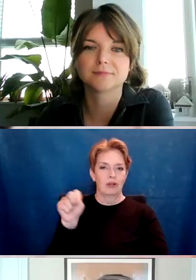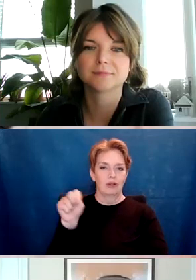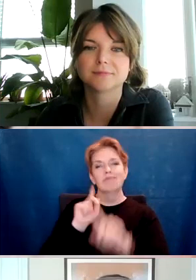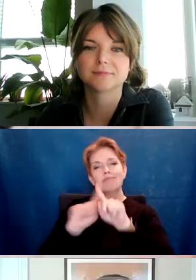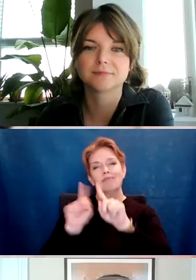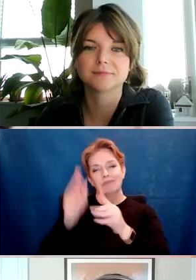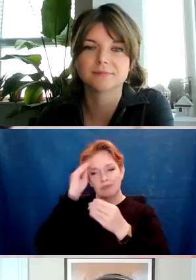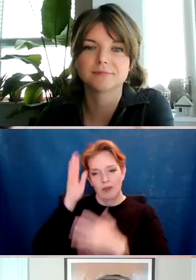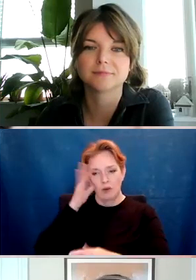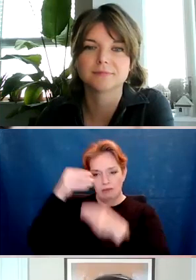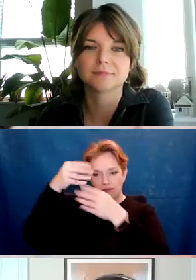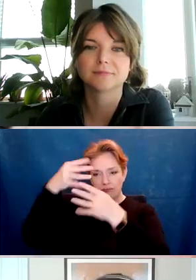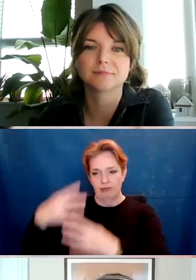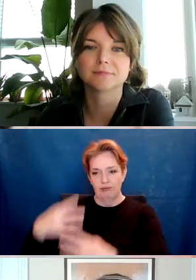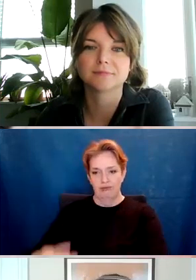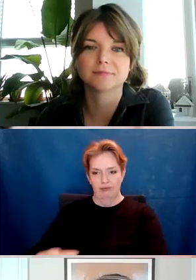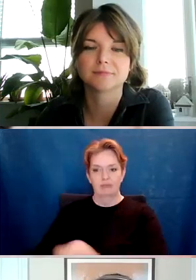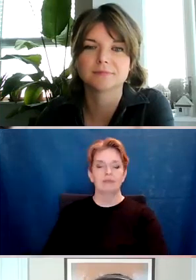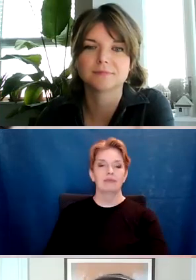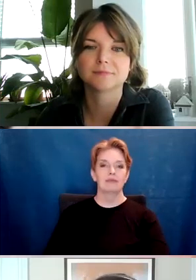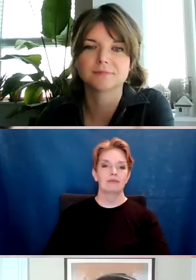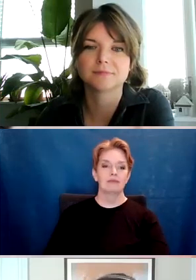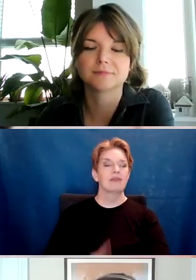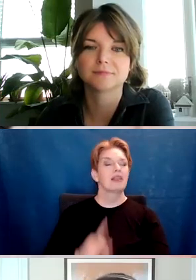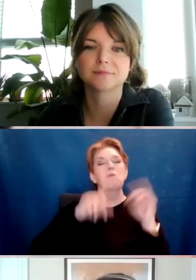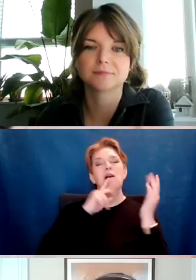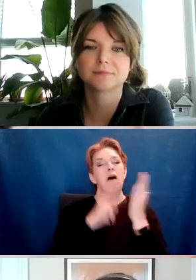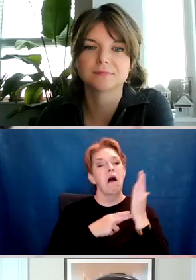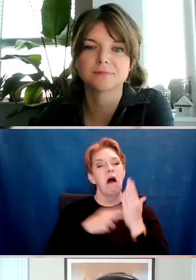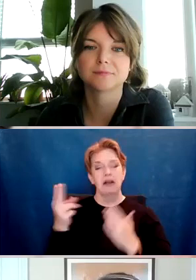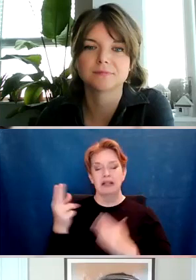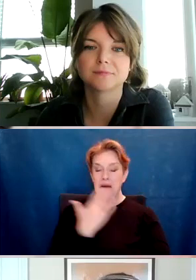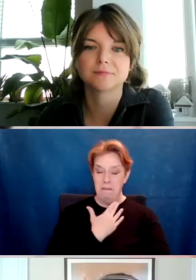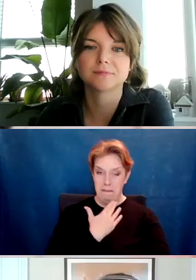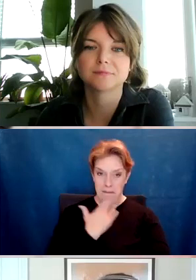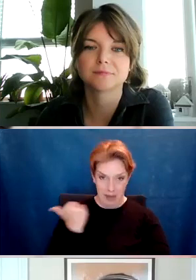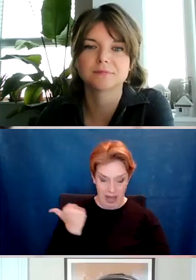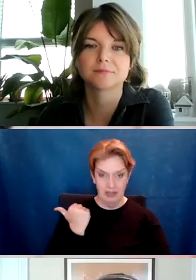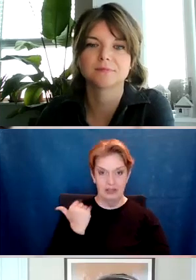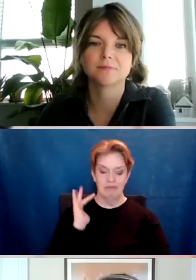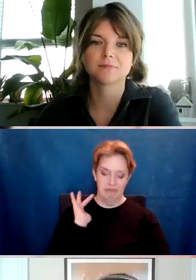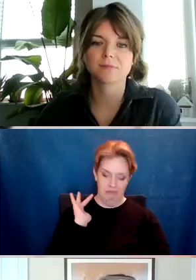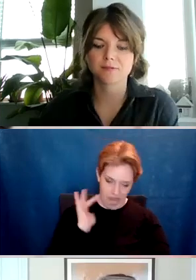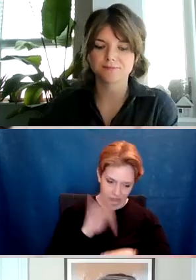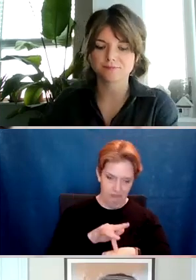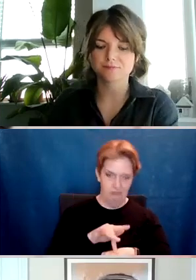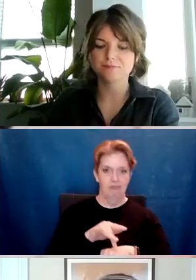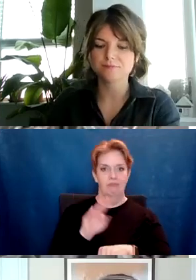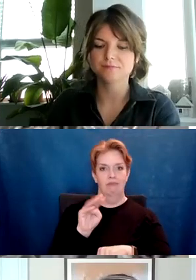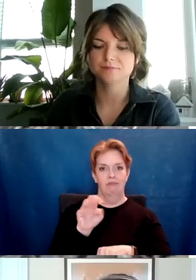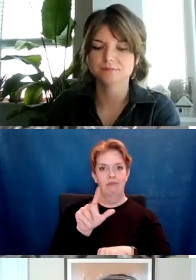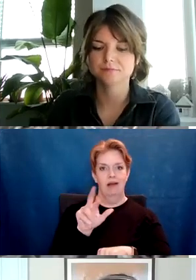But in truth, there is nothing like physically immersing yourself in Hunter's daily world at Melrose. This